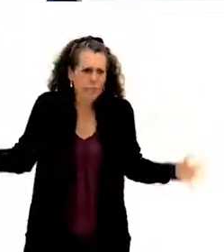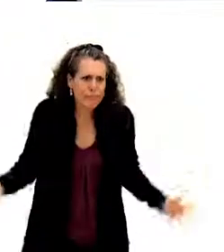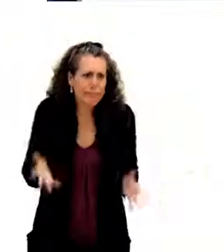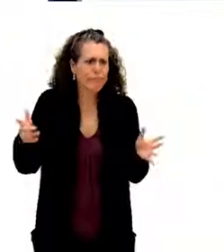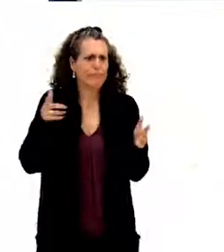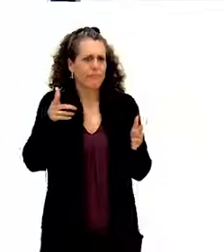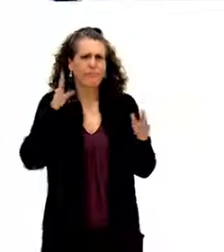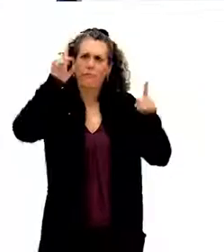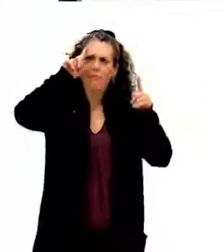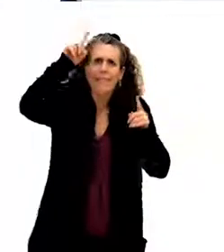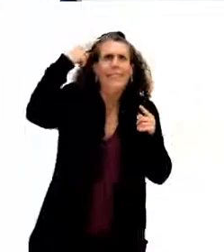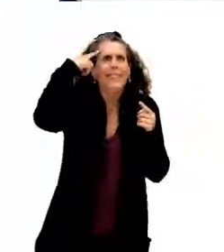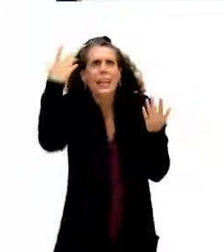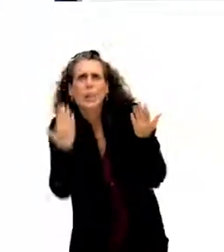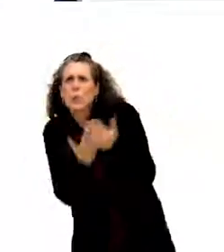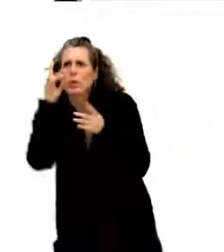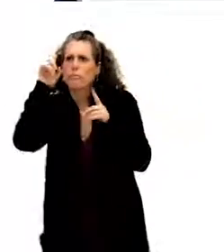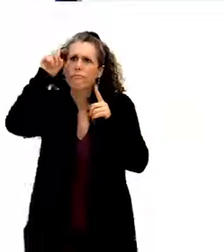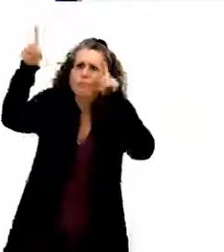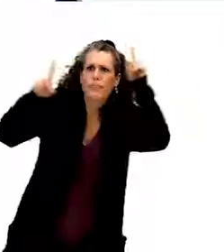regime that requires